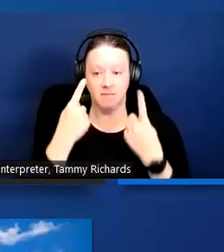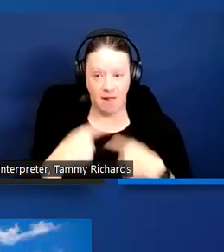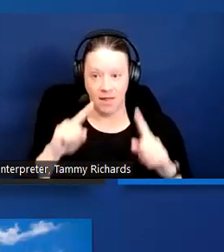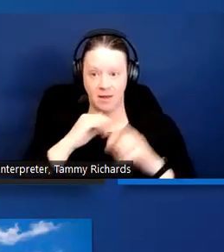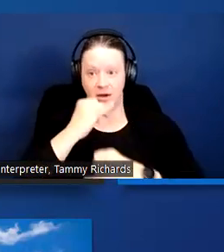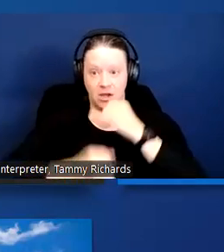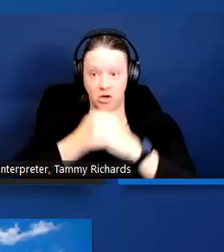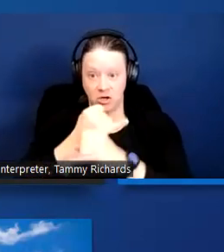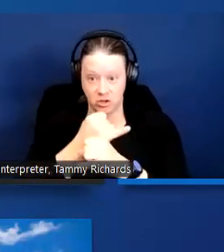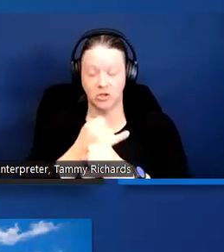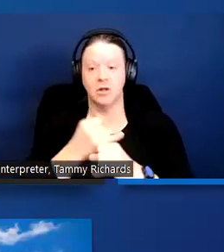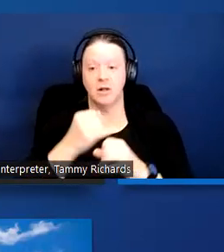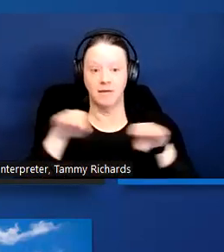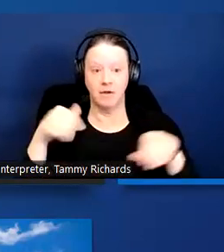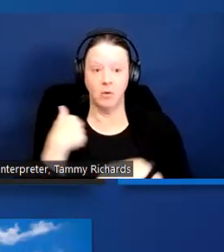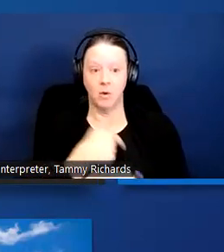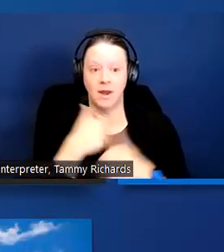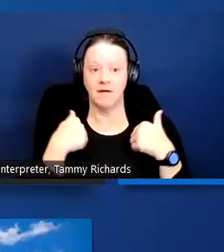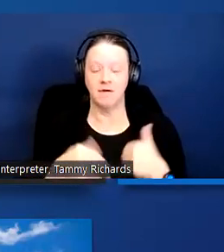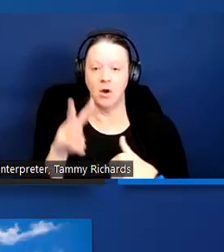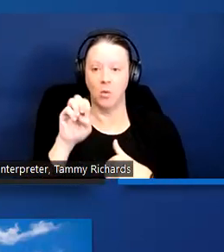Web Content Accessibility Guidelines.